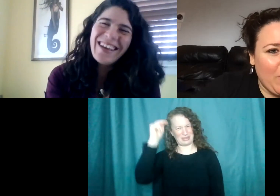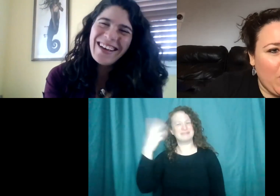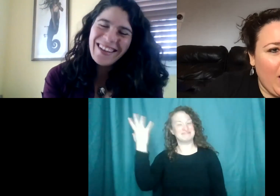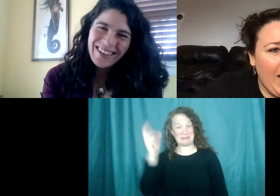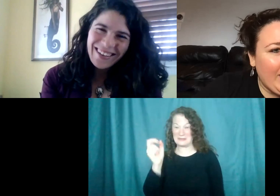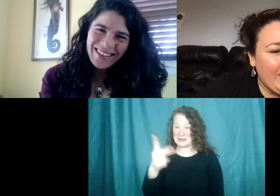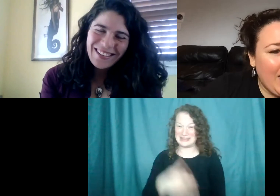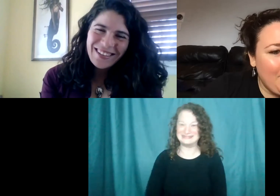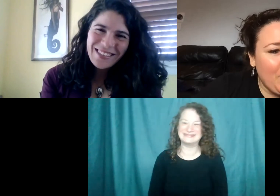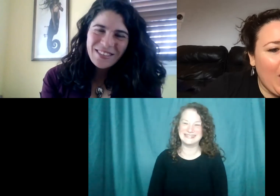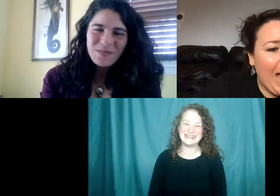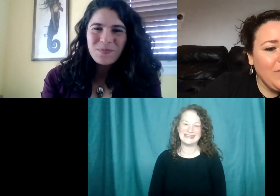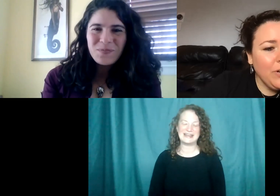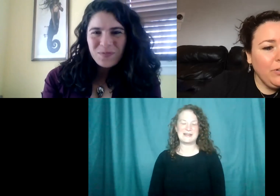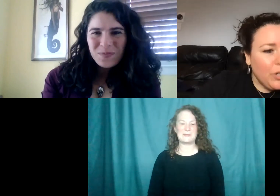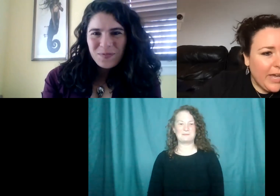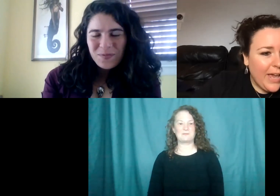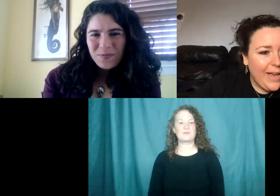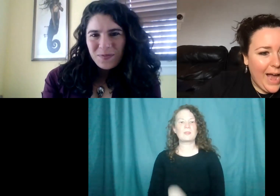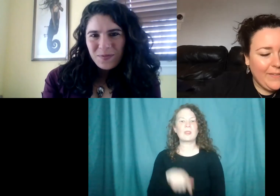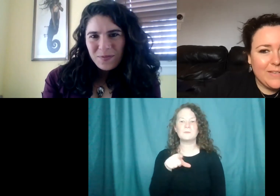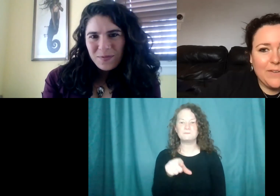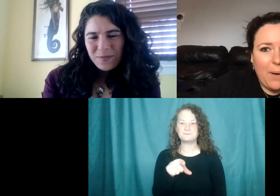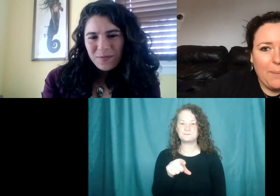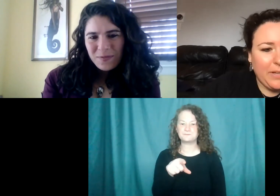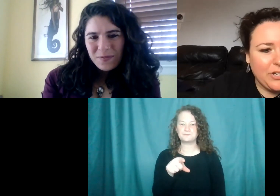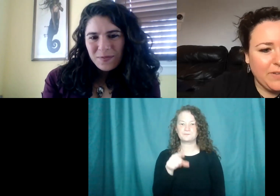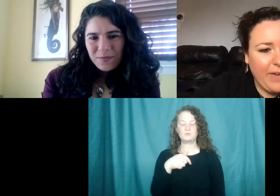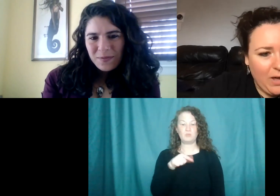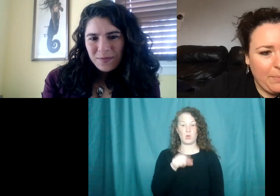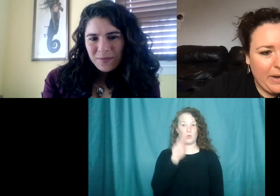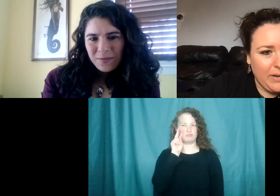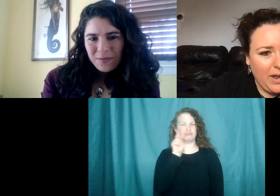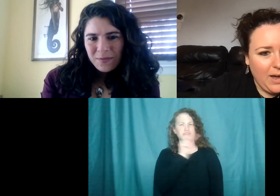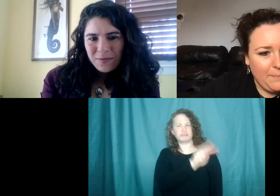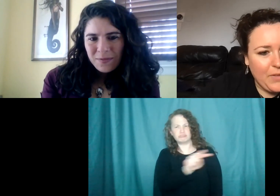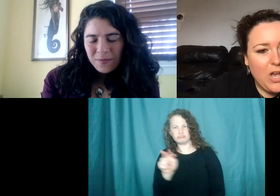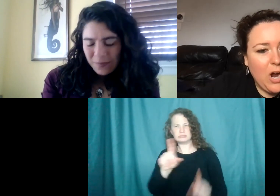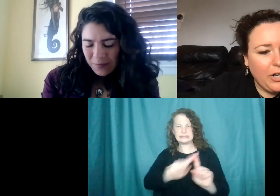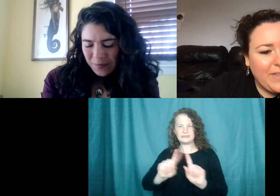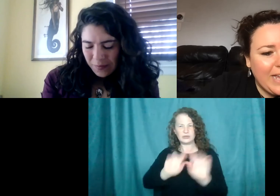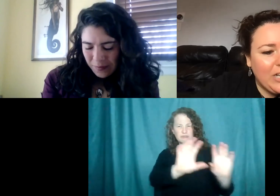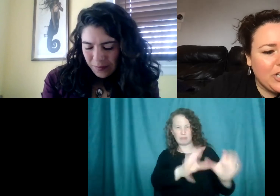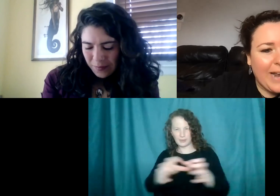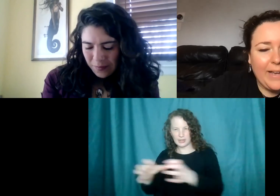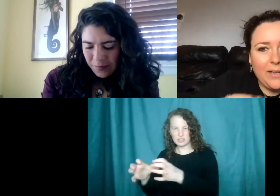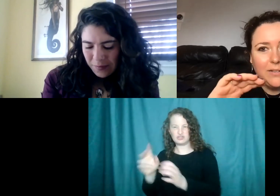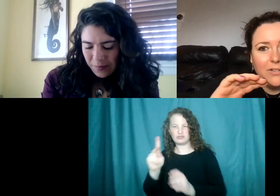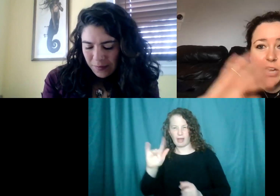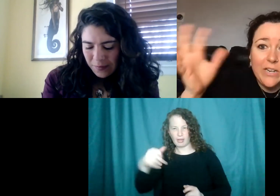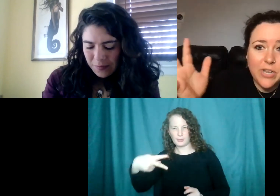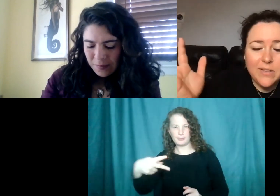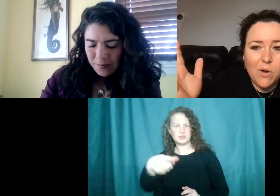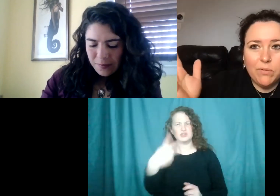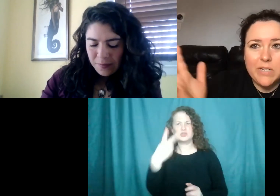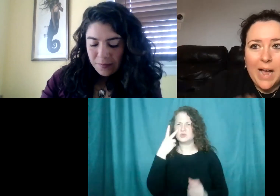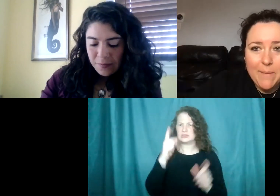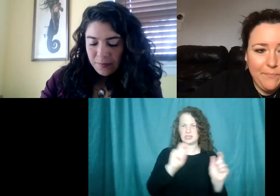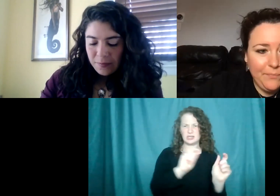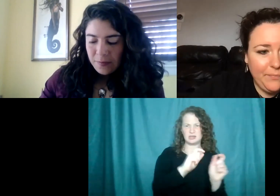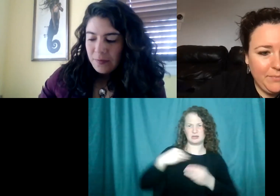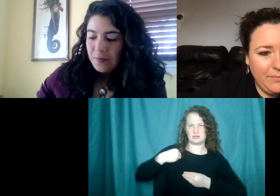right, very cool. And as you're looking at these different populations of kelp, and are you seeing genetic changes